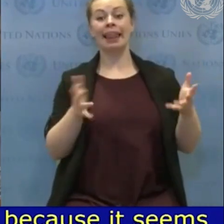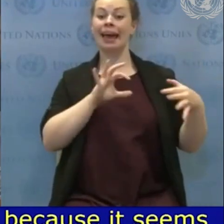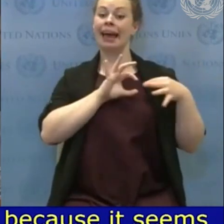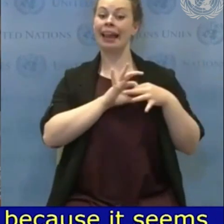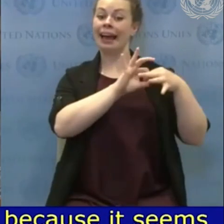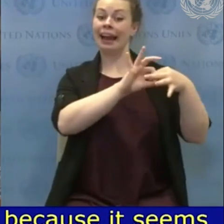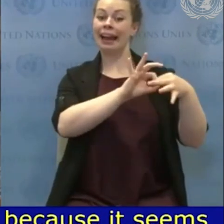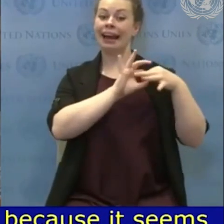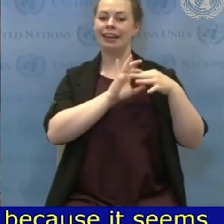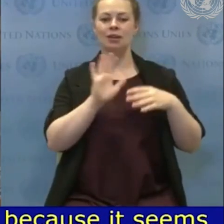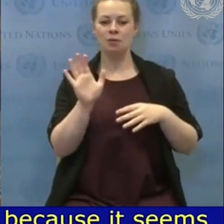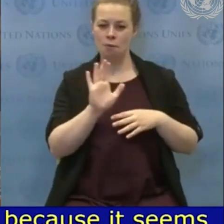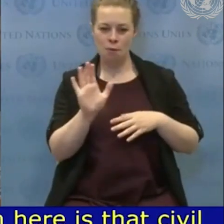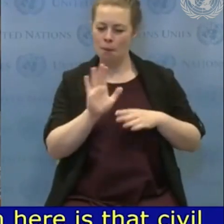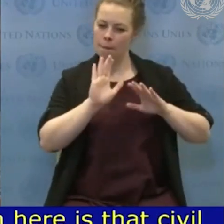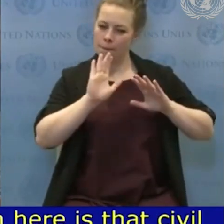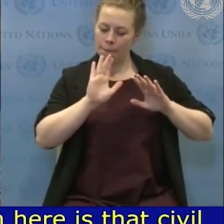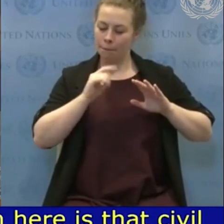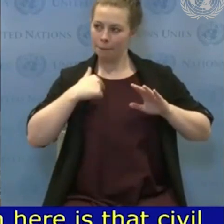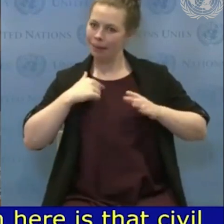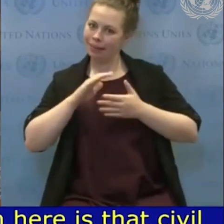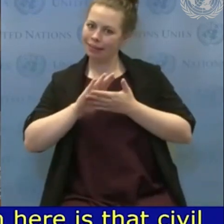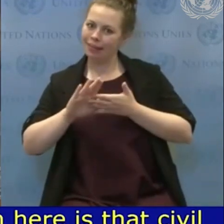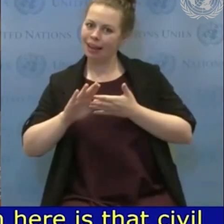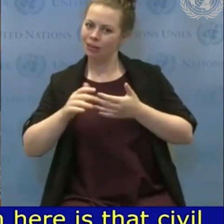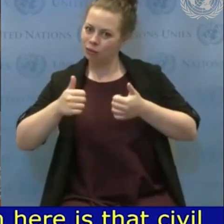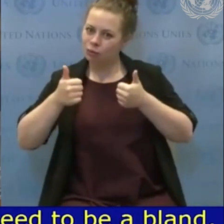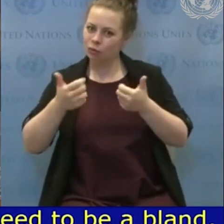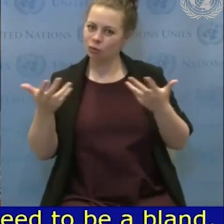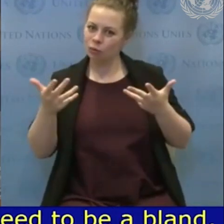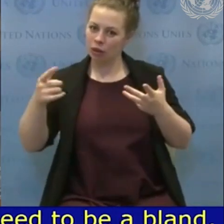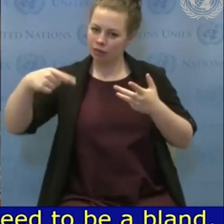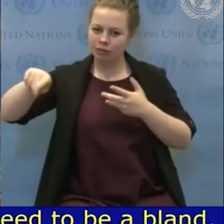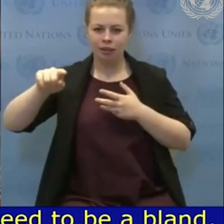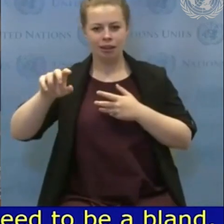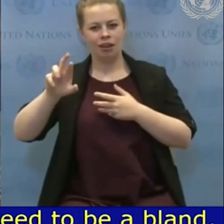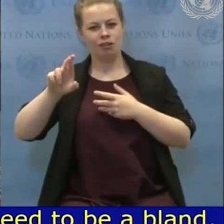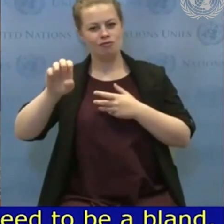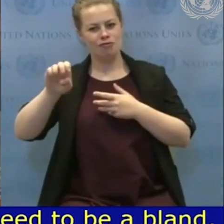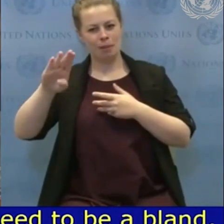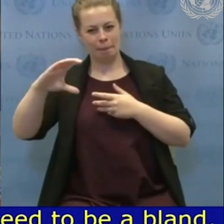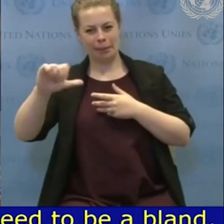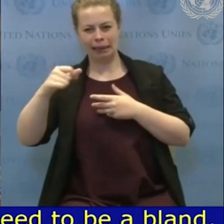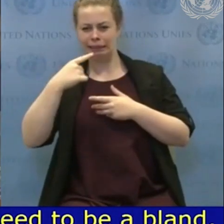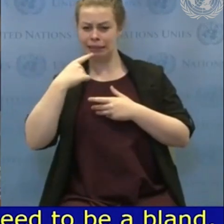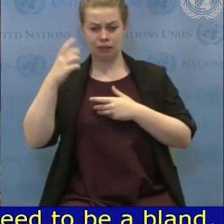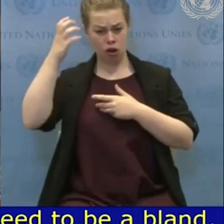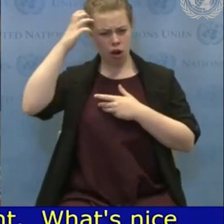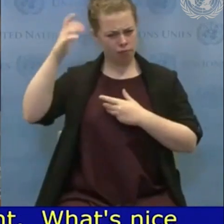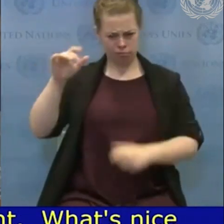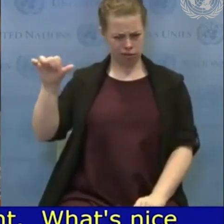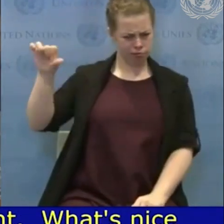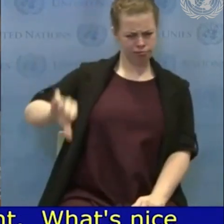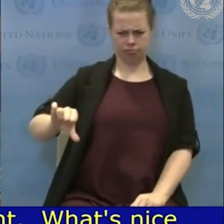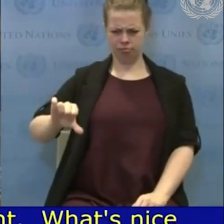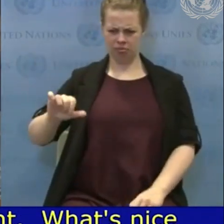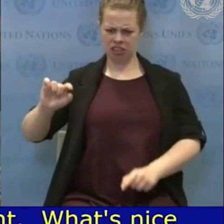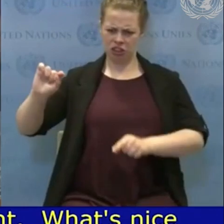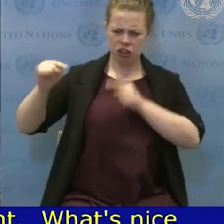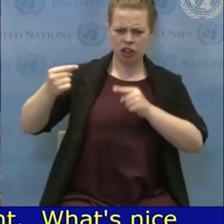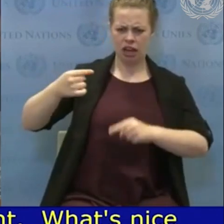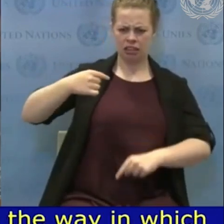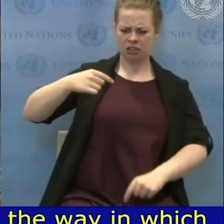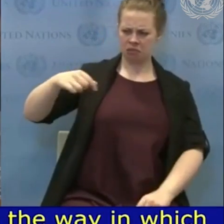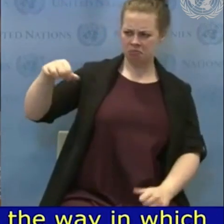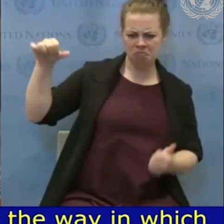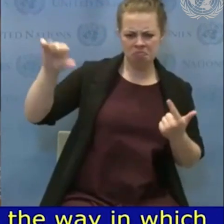what I've just heard is the way in which Becca, for example, was actually criticizing the UK government, challenging us on what we were really doing on the move to net